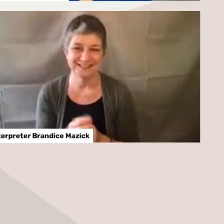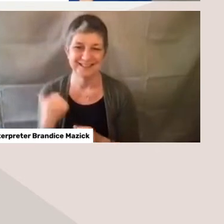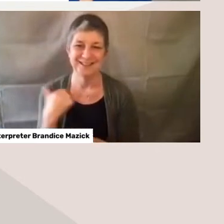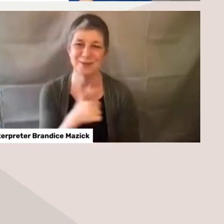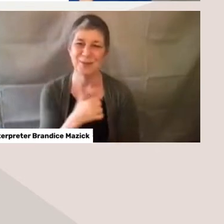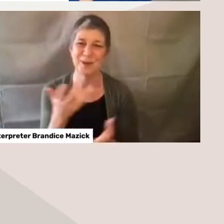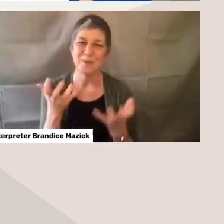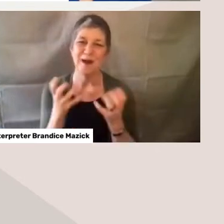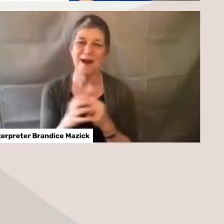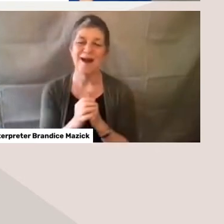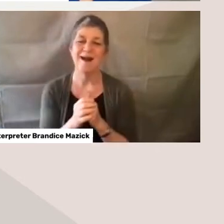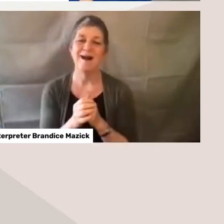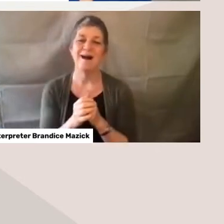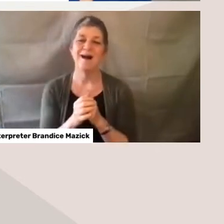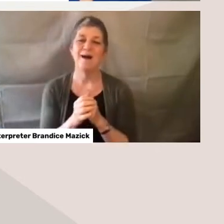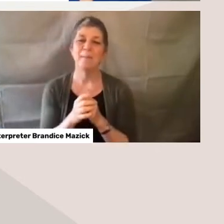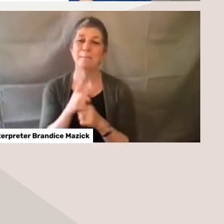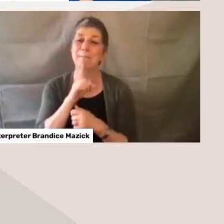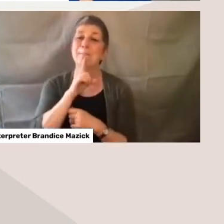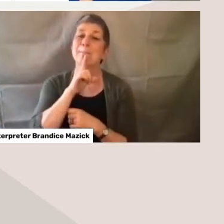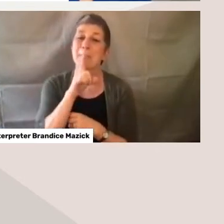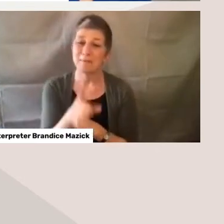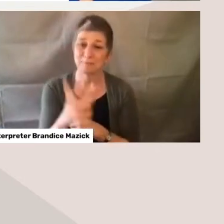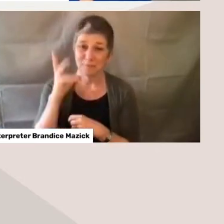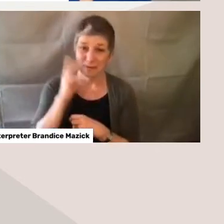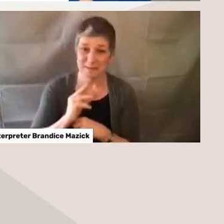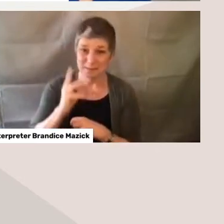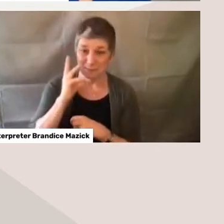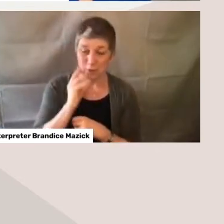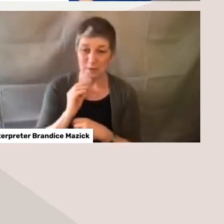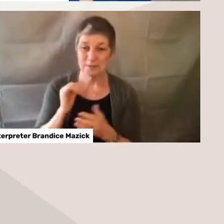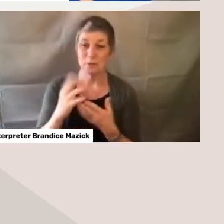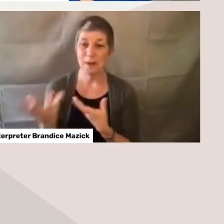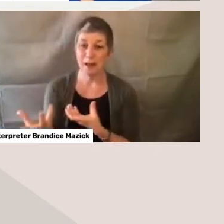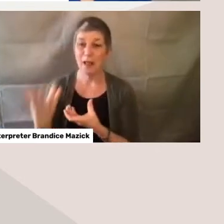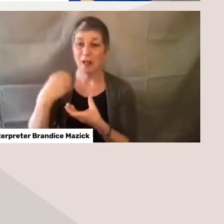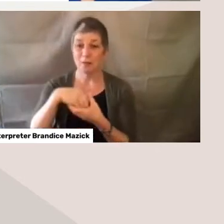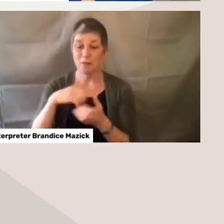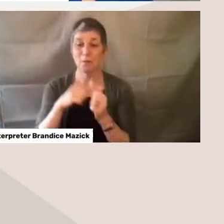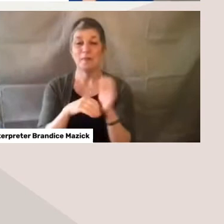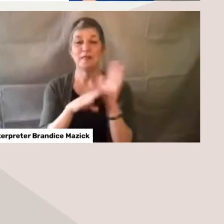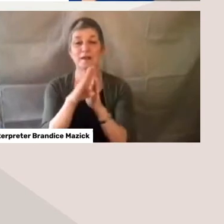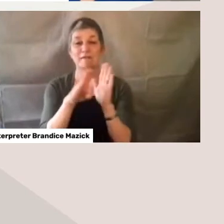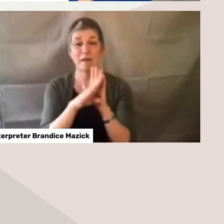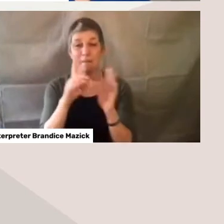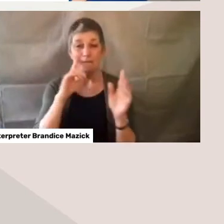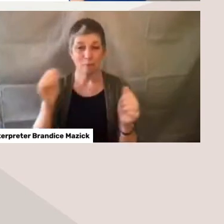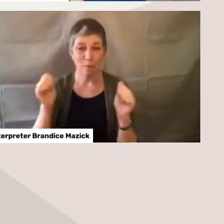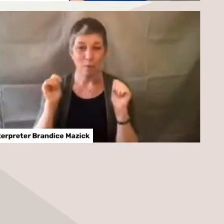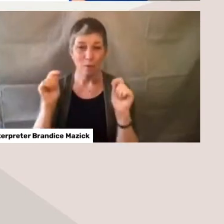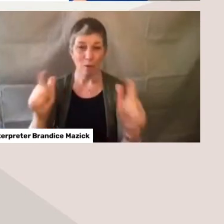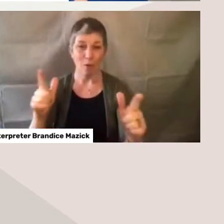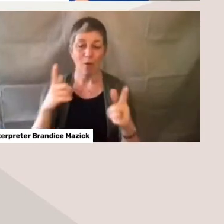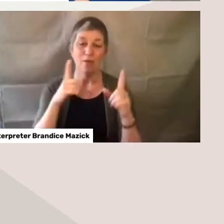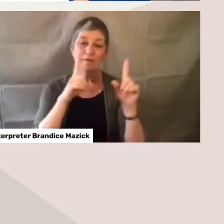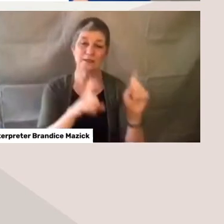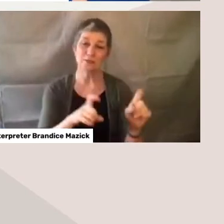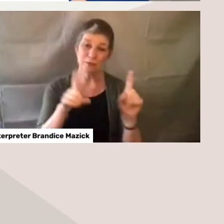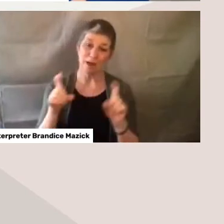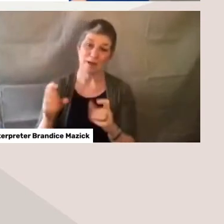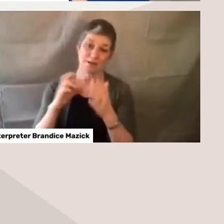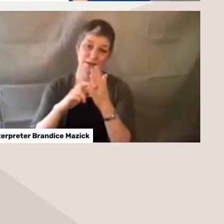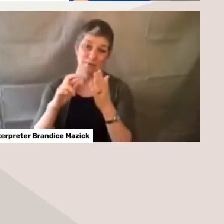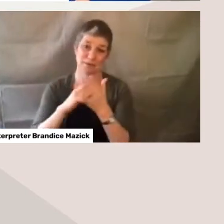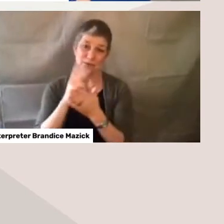want the real experience to be included in the development of all these trials and